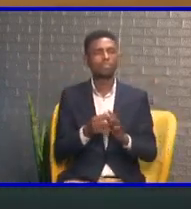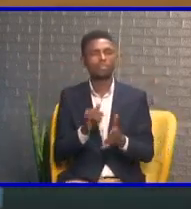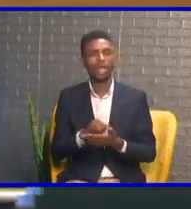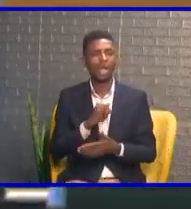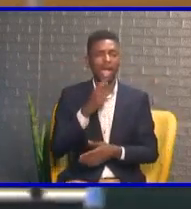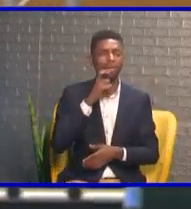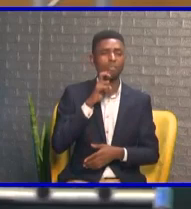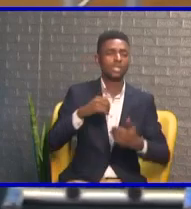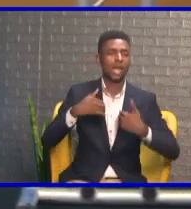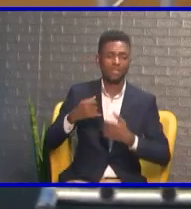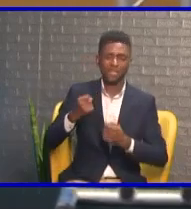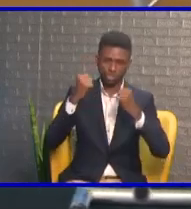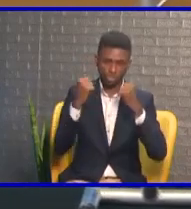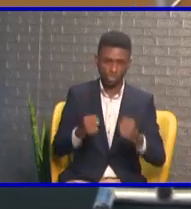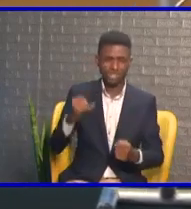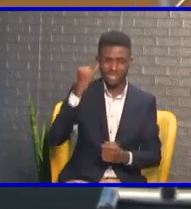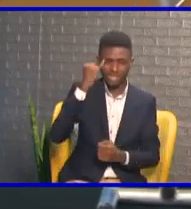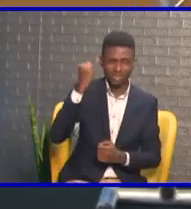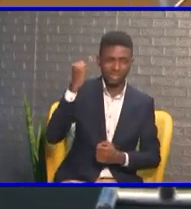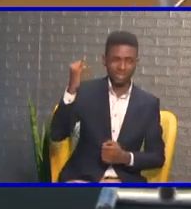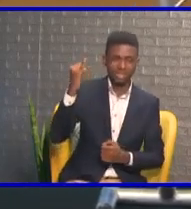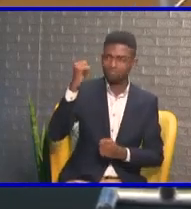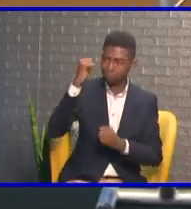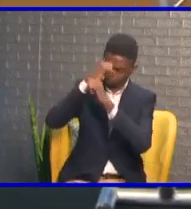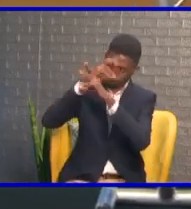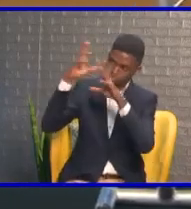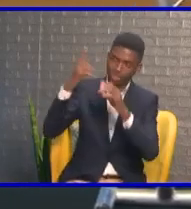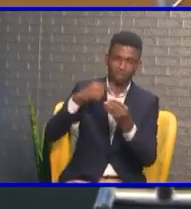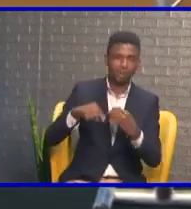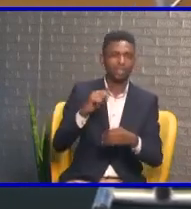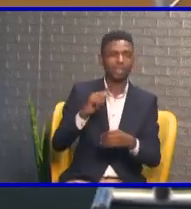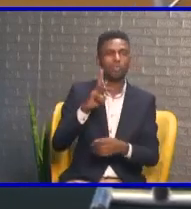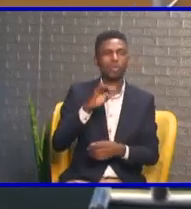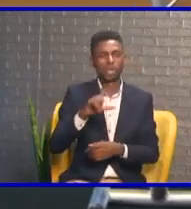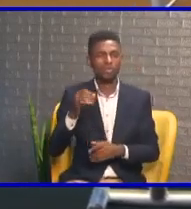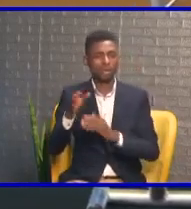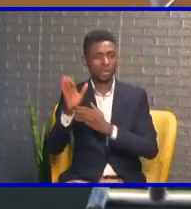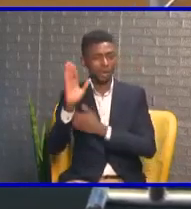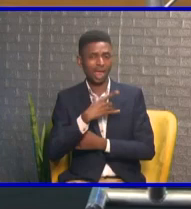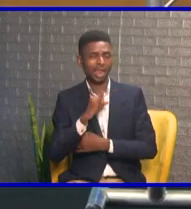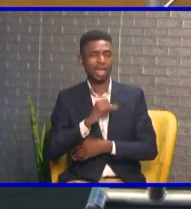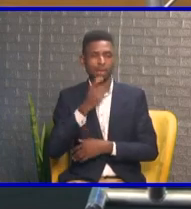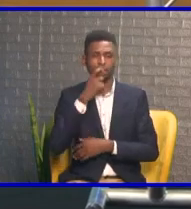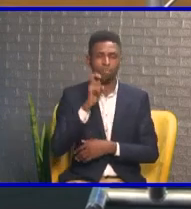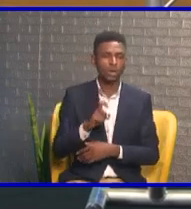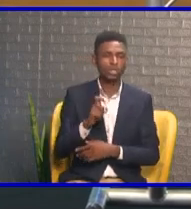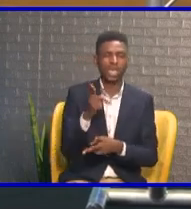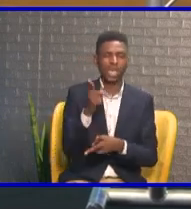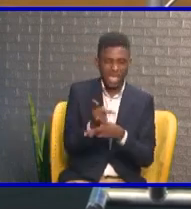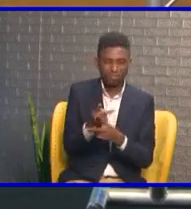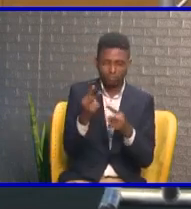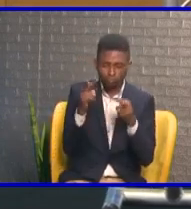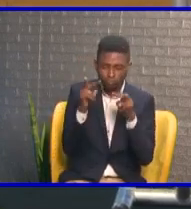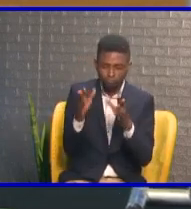have a strong imagination concerning the will of God, and I must keep it in front of me, because if not, my eyes